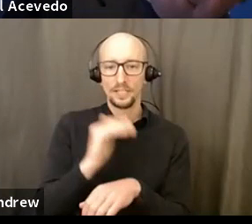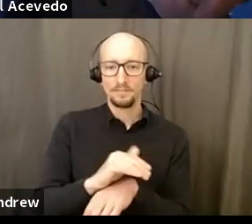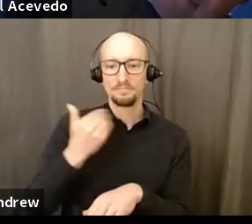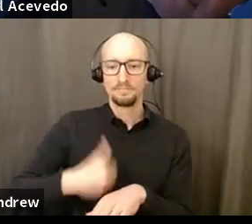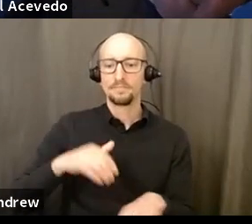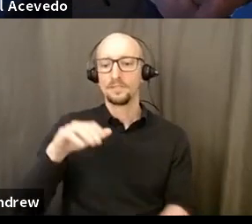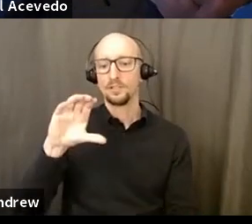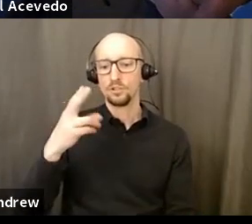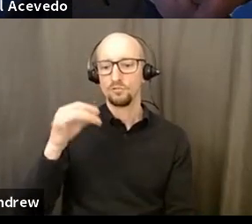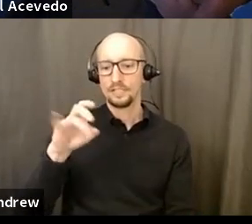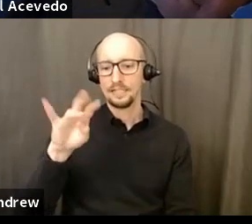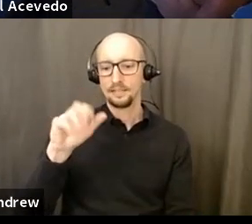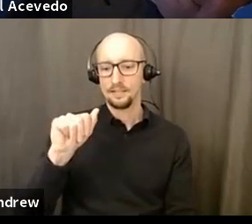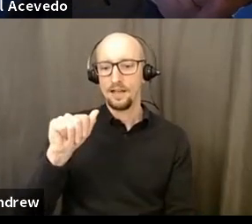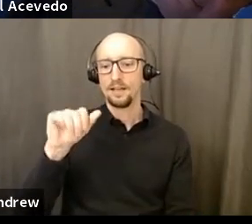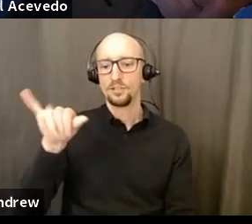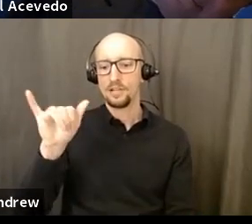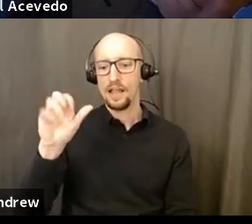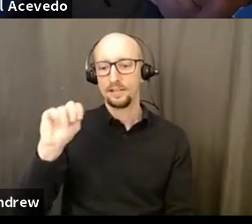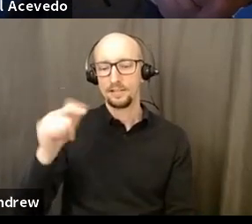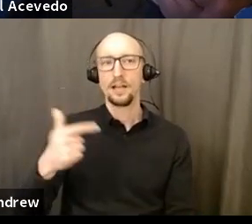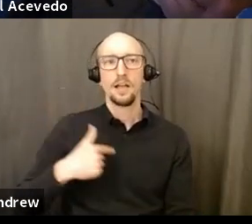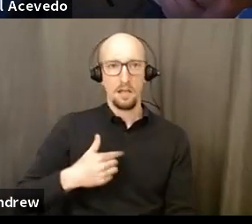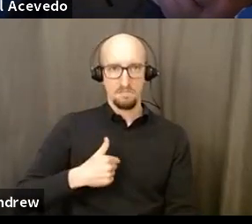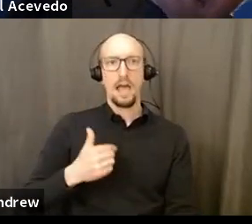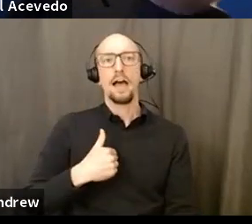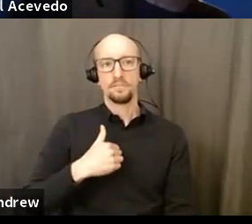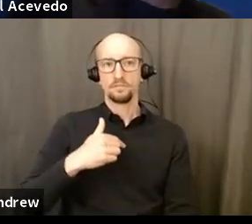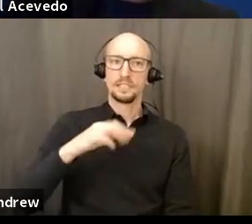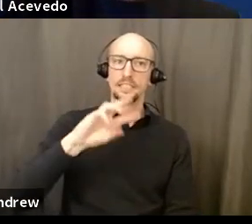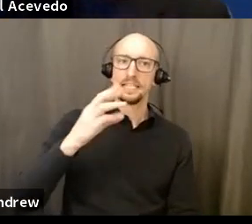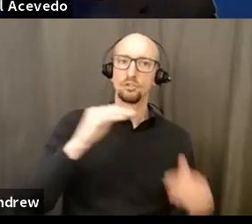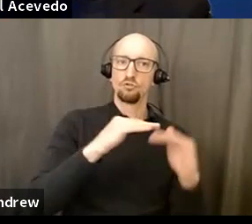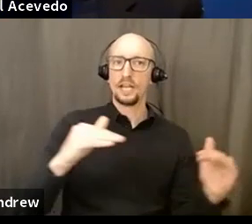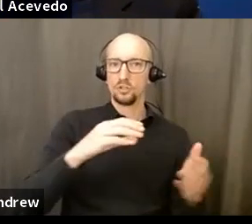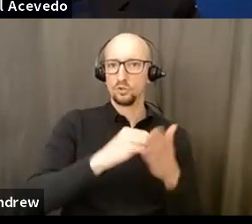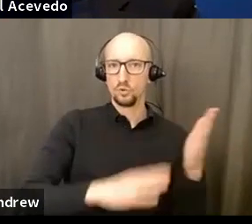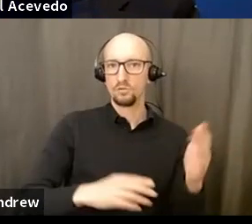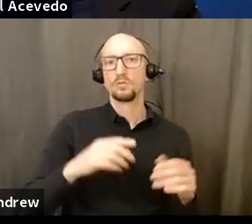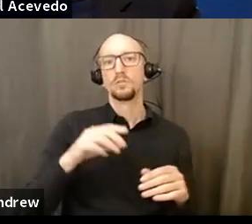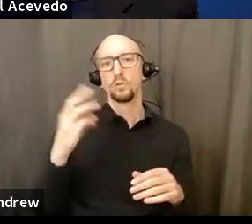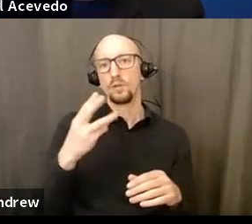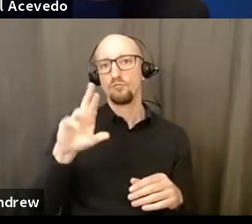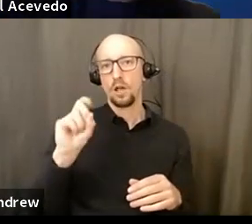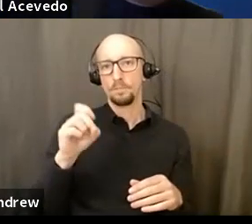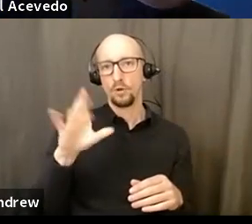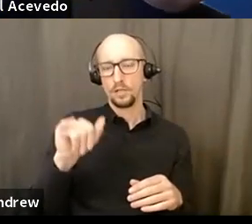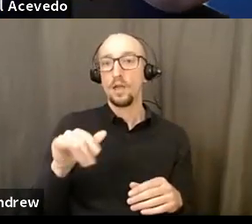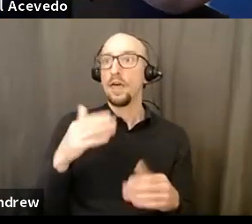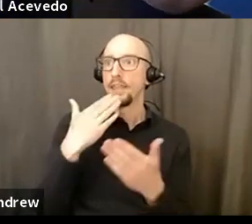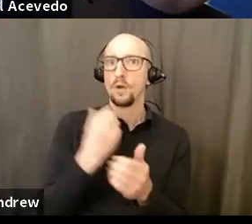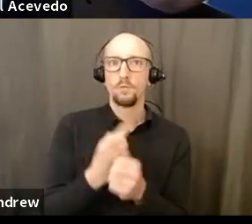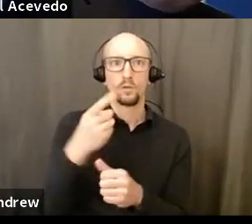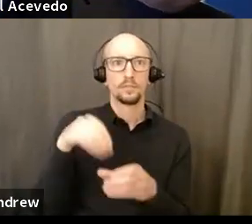Christina Yang, parent of a current BPS 6th grader from West Roxbury. First of all, I would like to thank everyone on the task force for